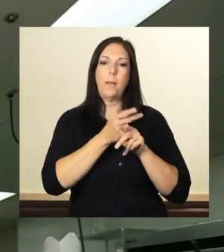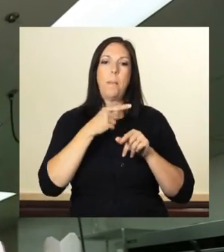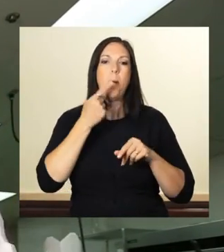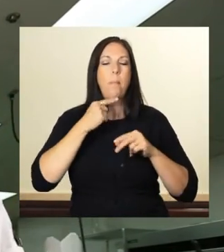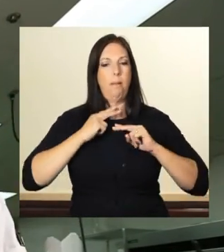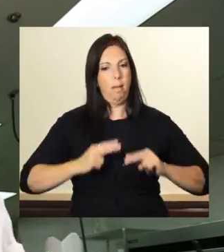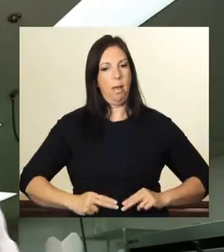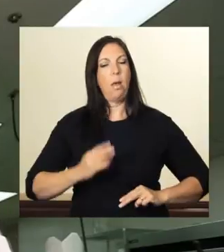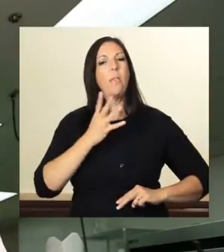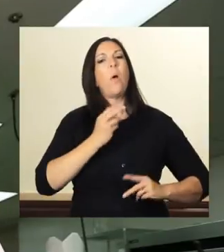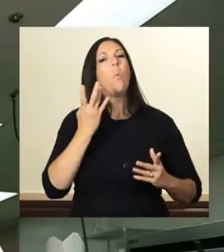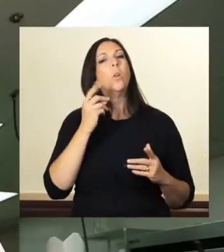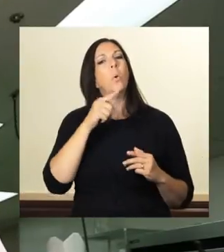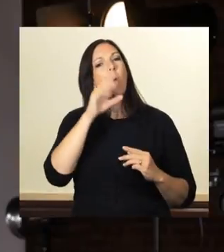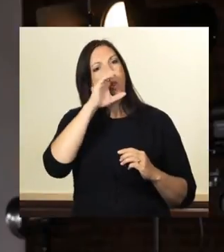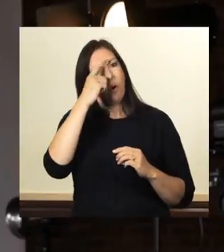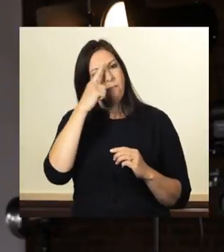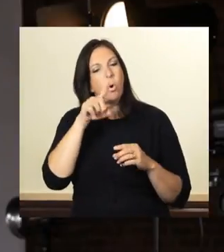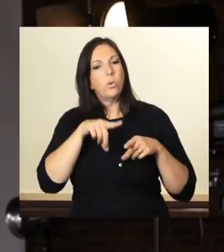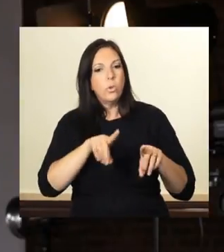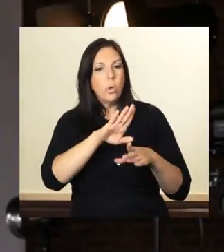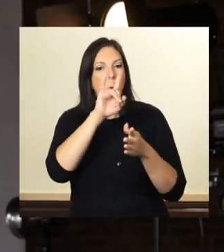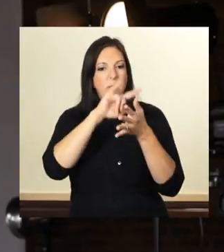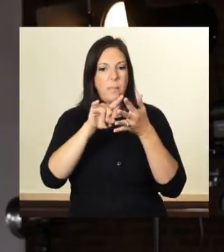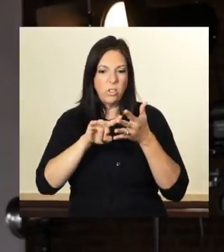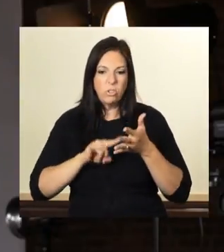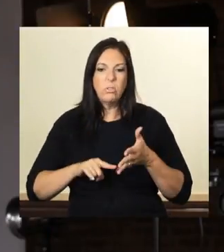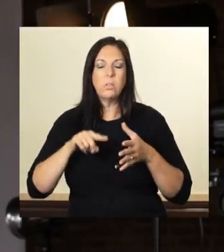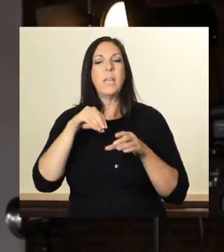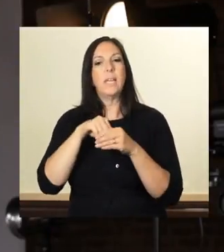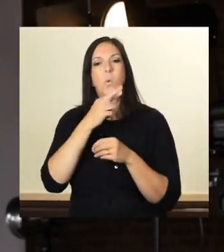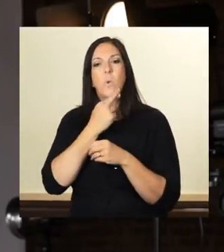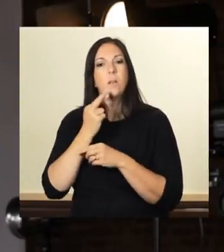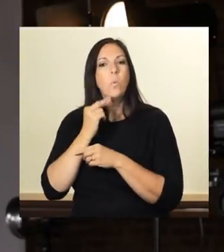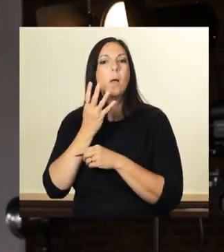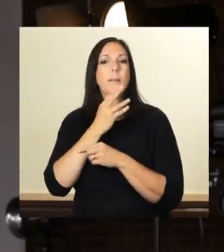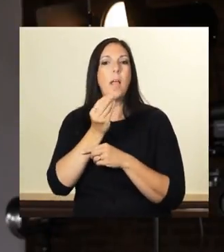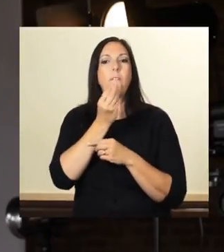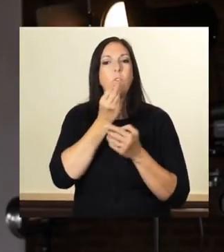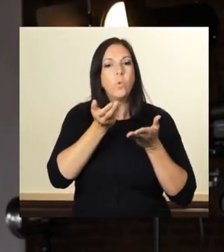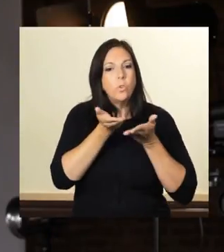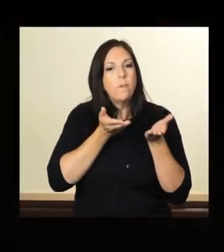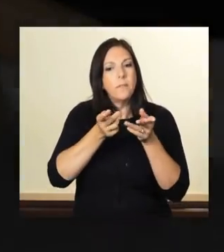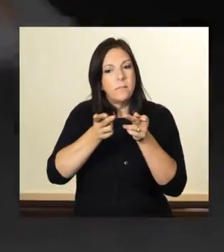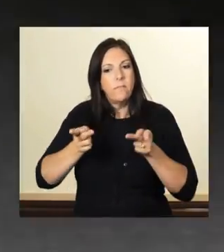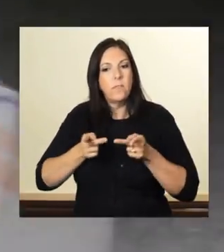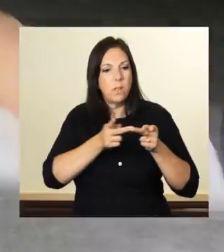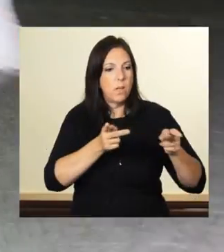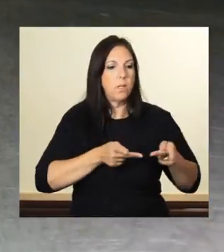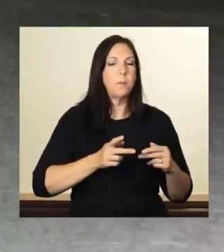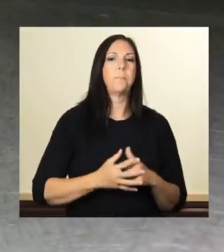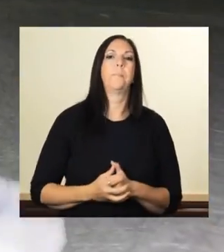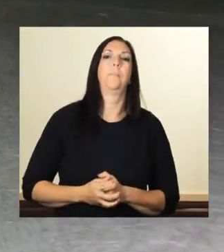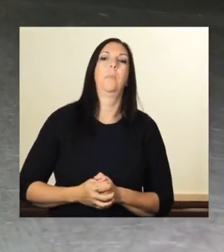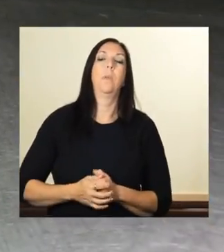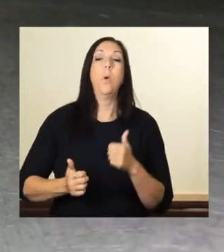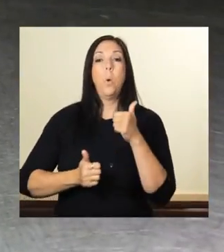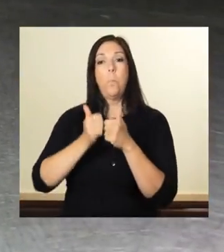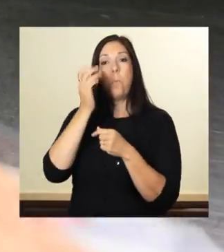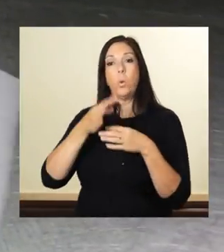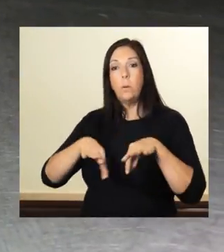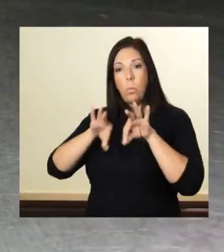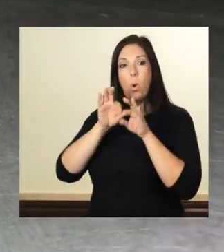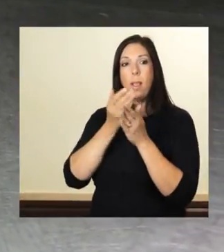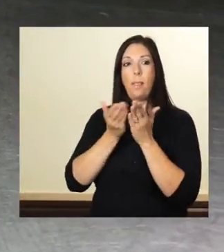health, and what he looks for during his inspections of restaurants and food service facilities. The